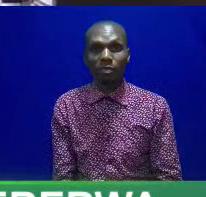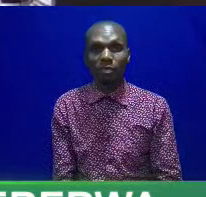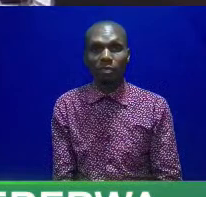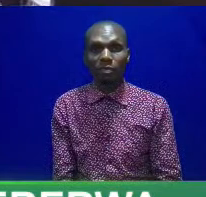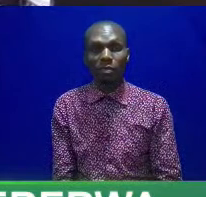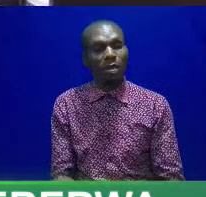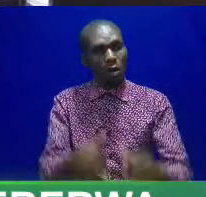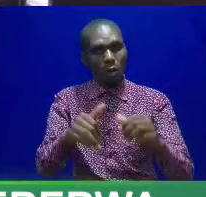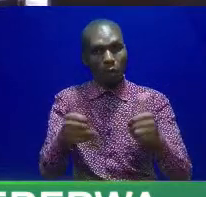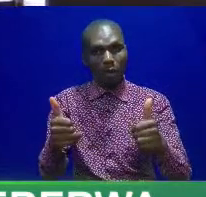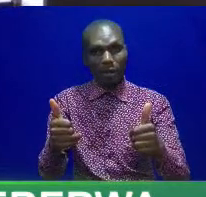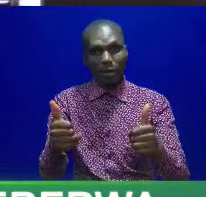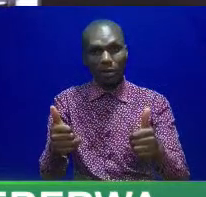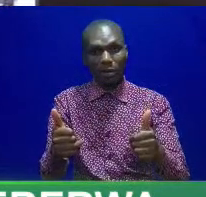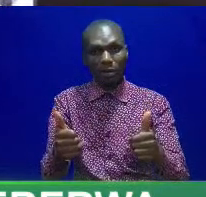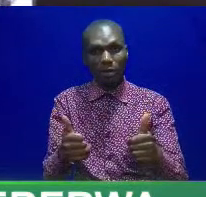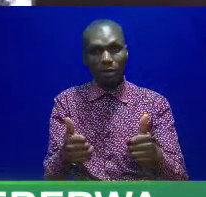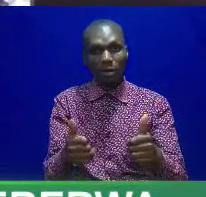12th of